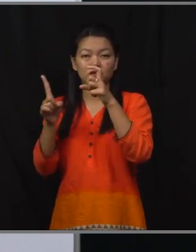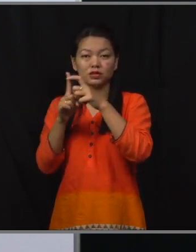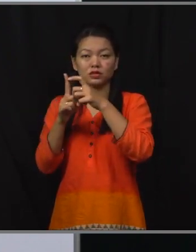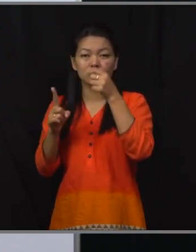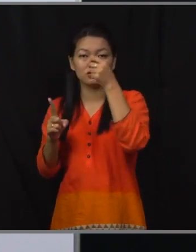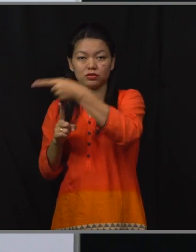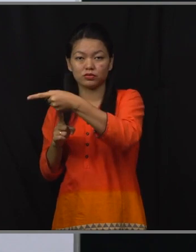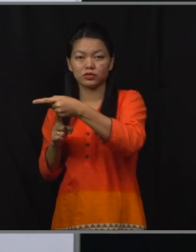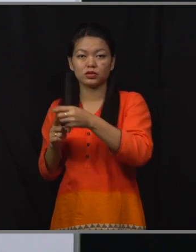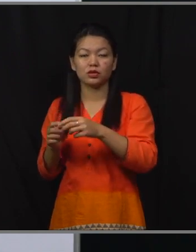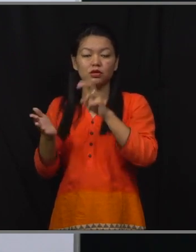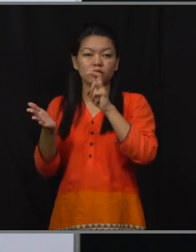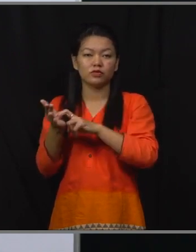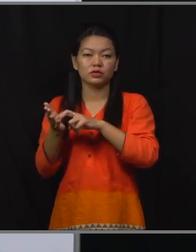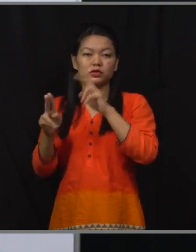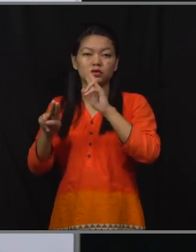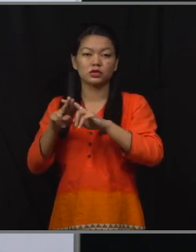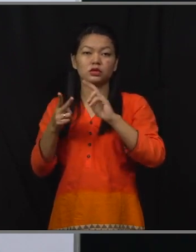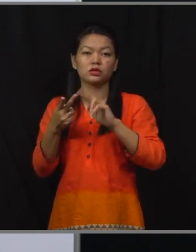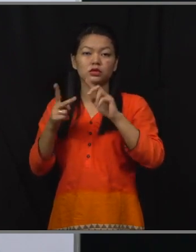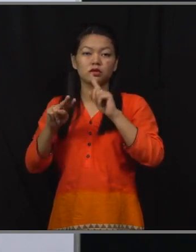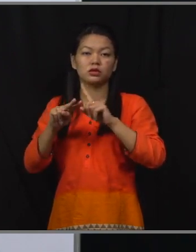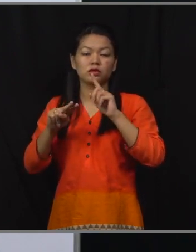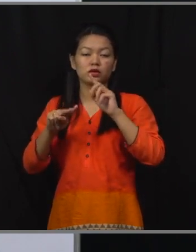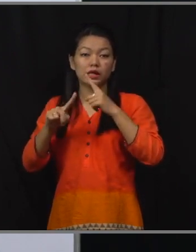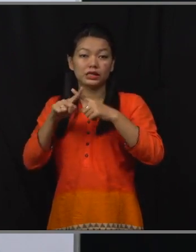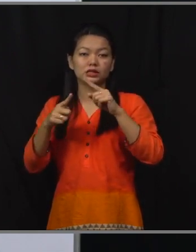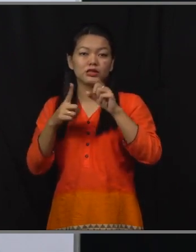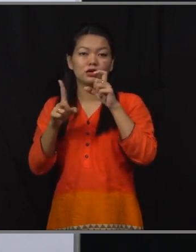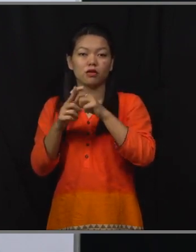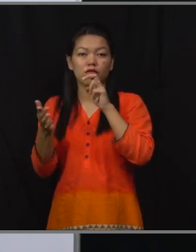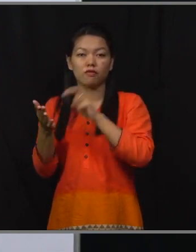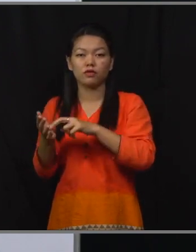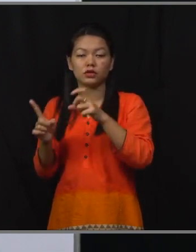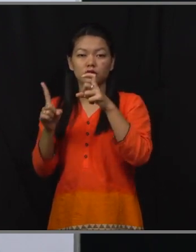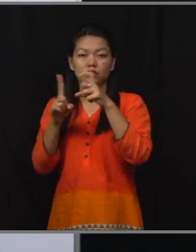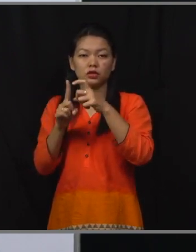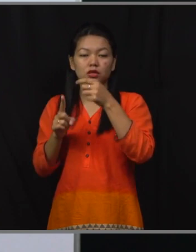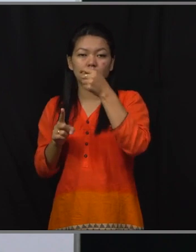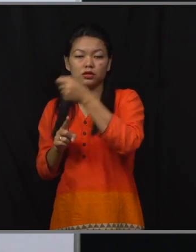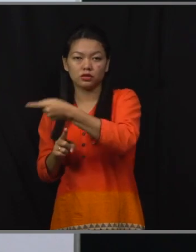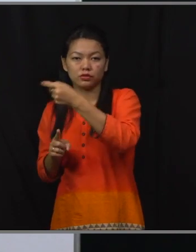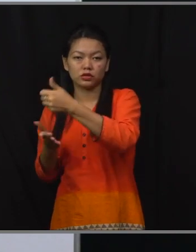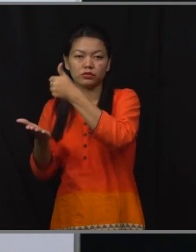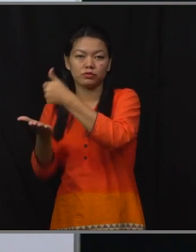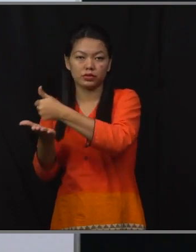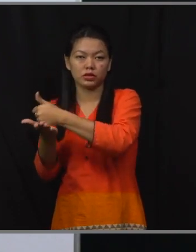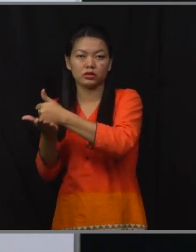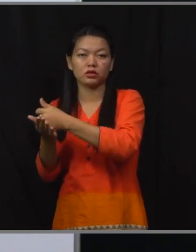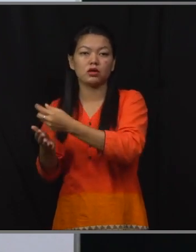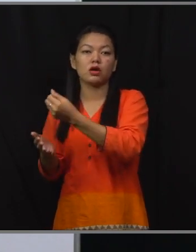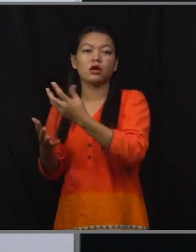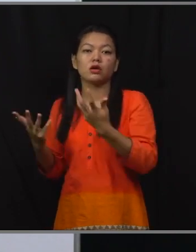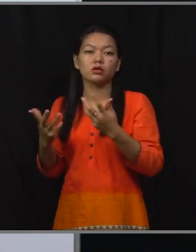is 708. So the total amount for the fixed deposits